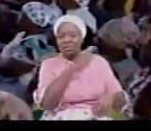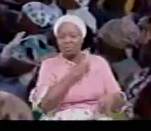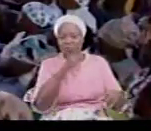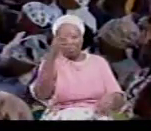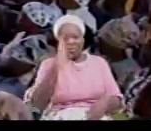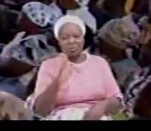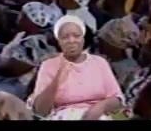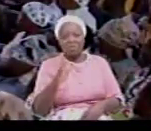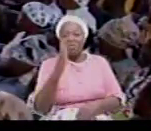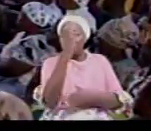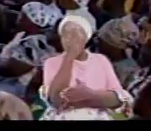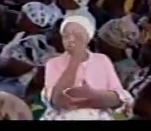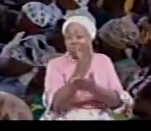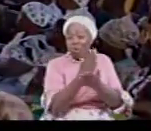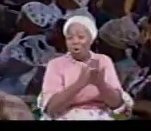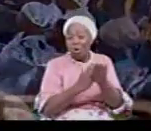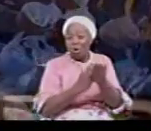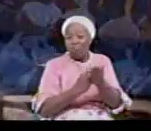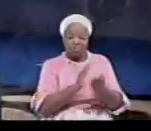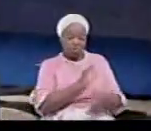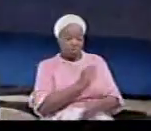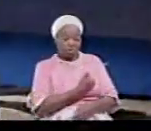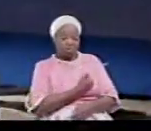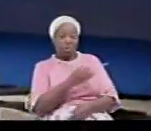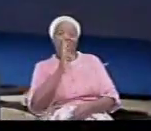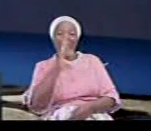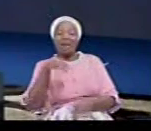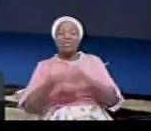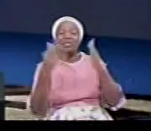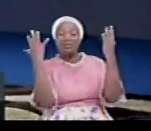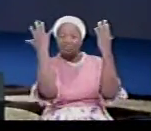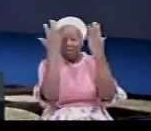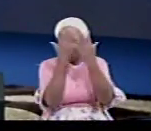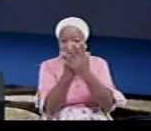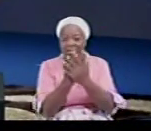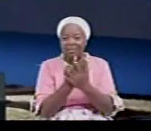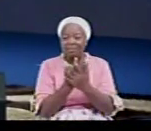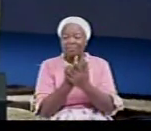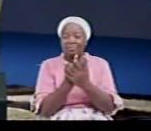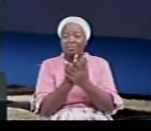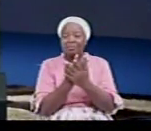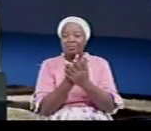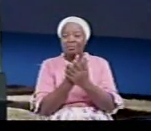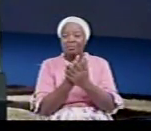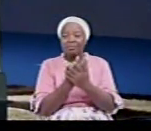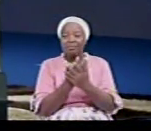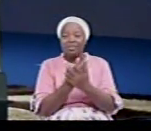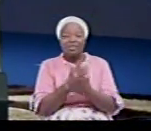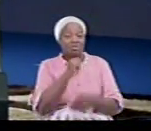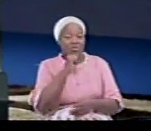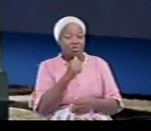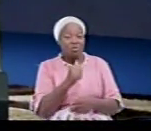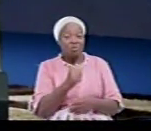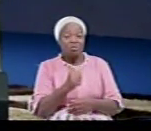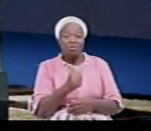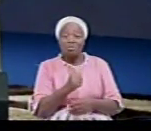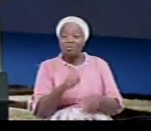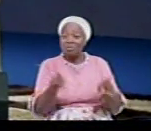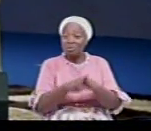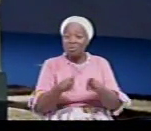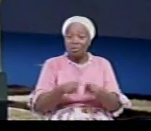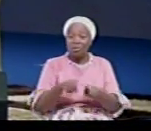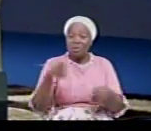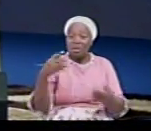Some souls are in the dark, in the dungeon. Not even the candle light, and